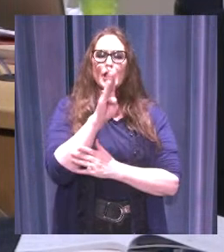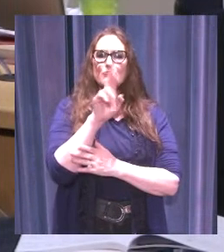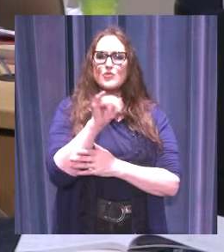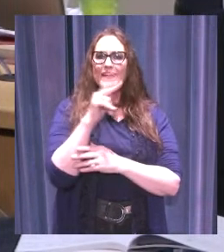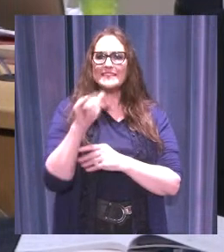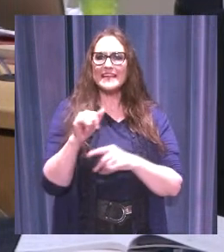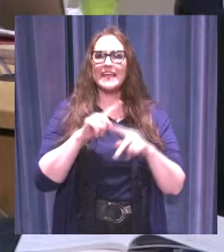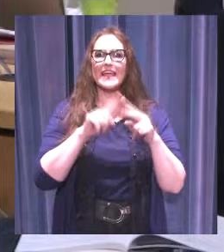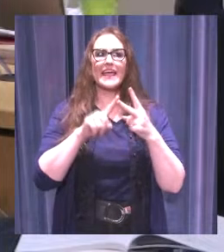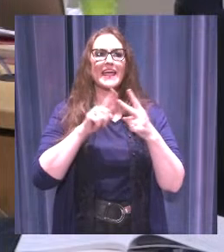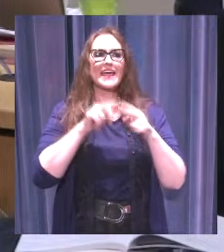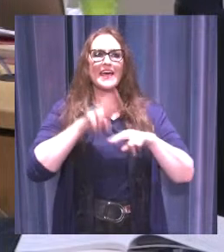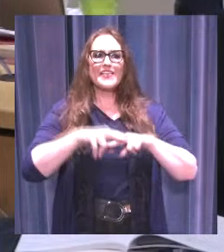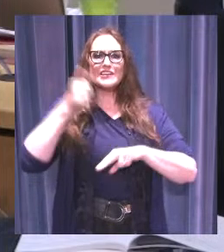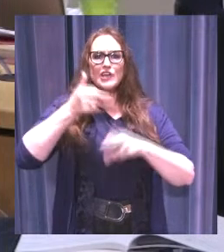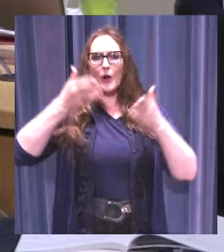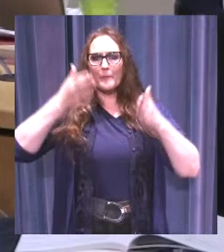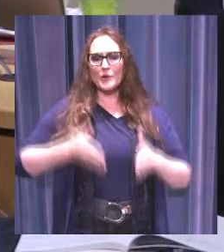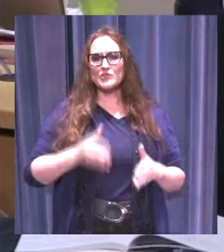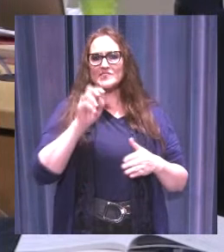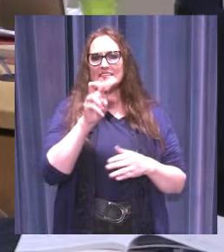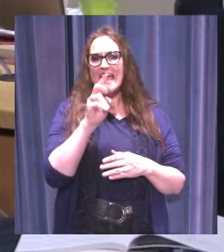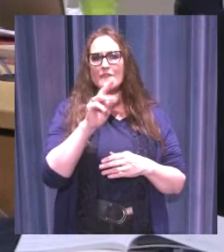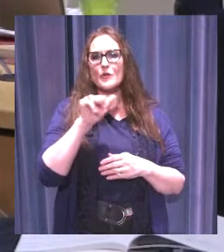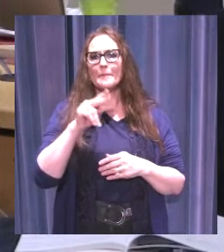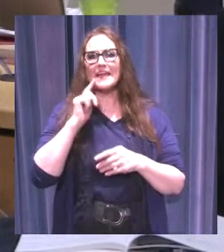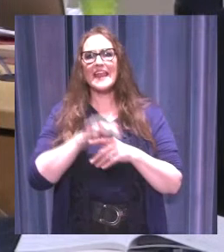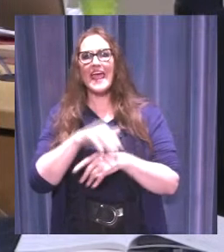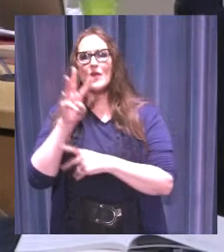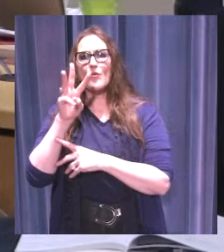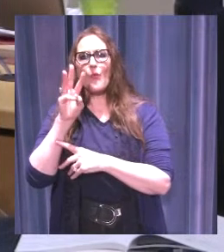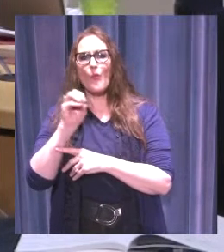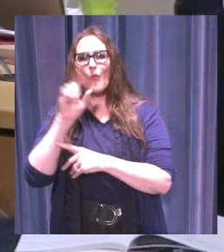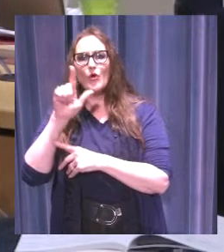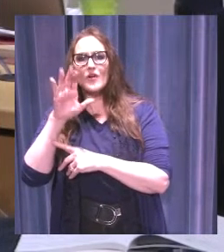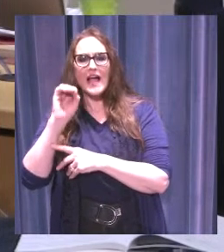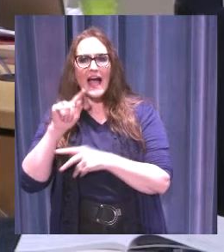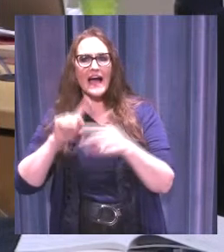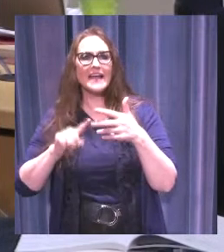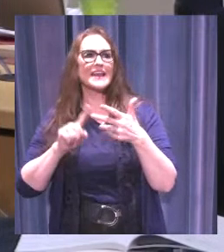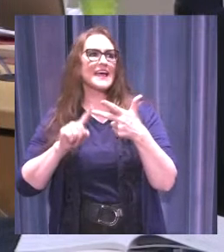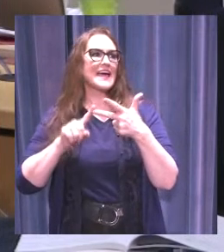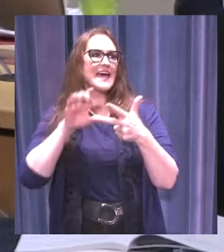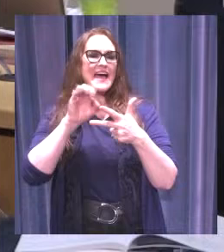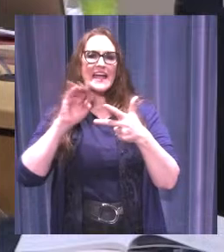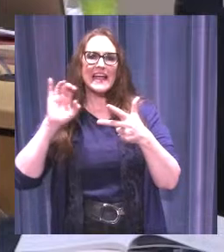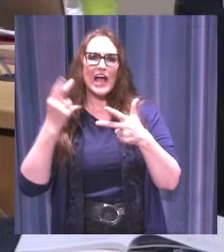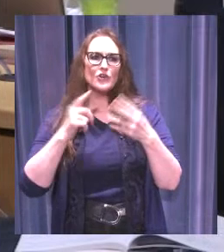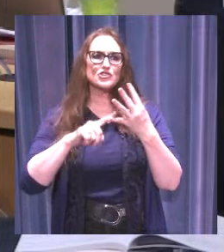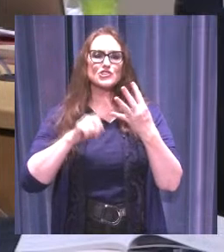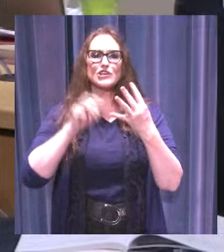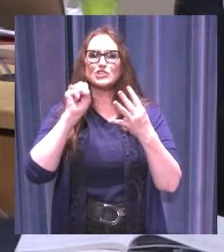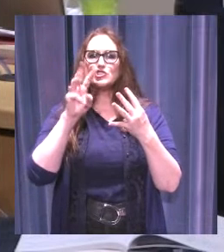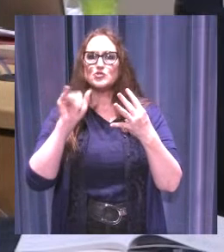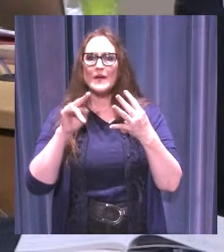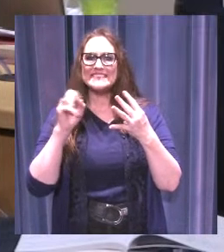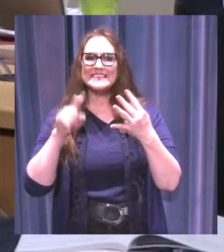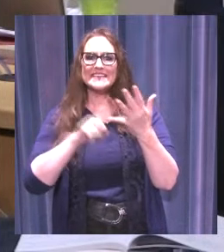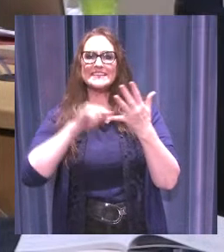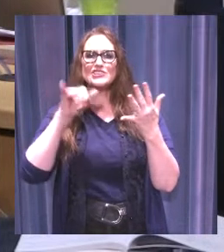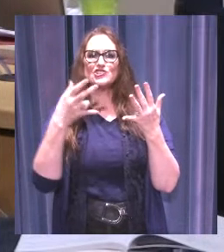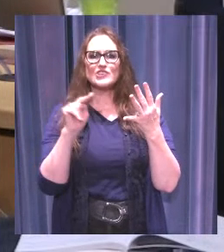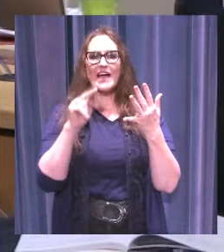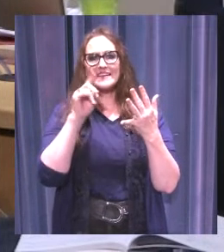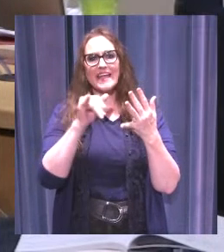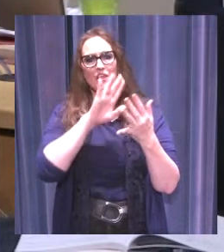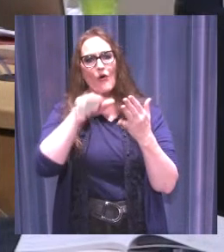Chairperson Andy Everman, and Trustee Wendy Wolcott, Janet Couch, Jeffrey Swanson, and John Daly are all unqualified,